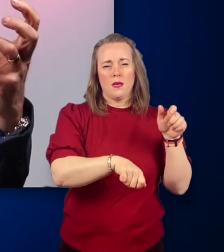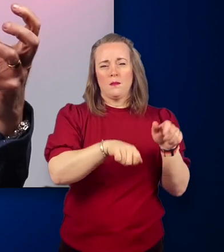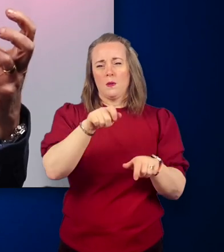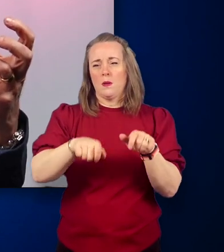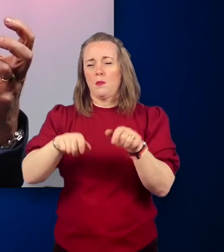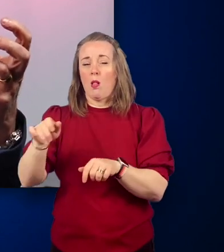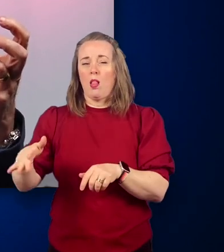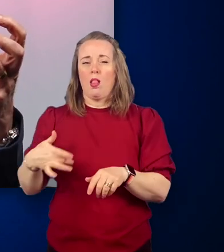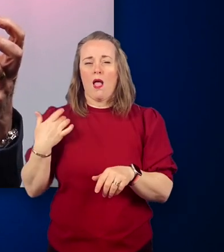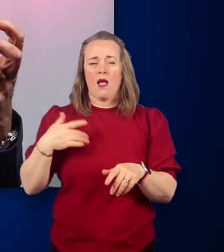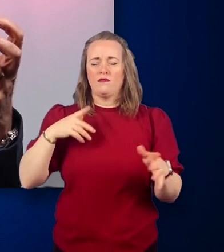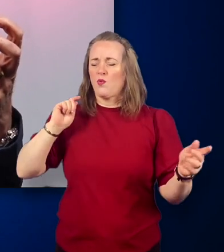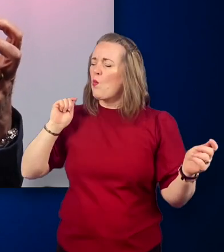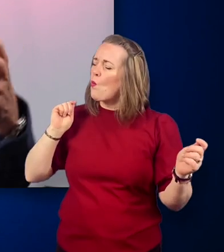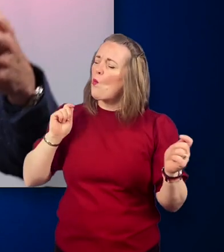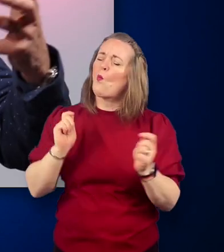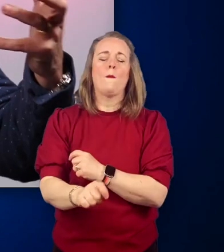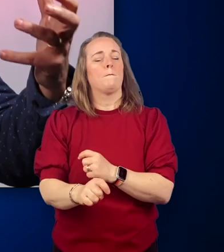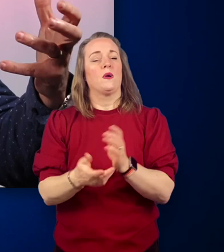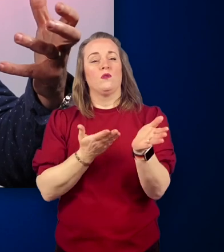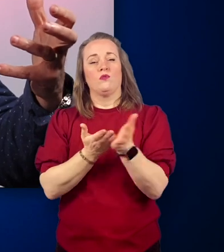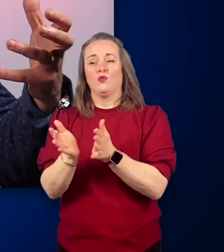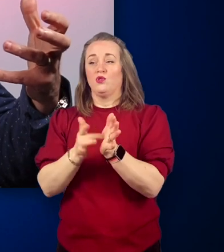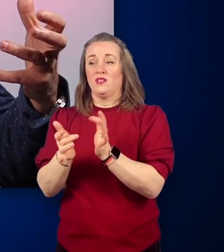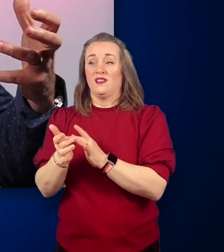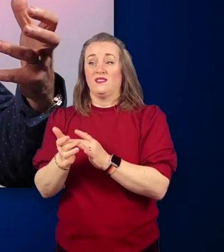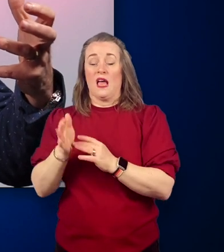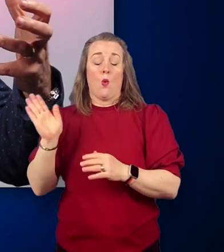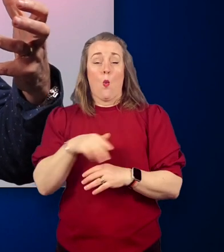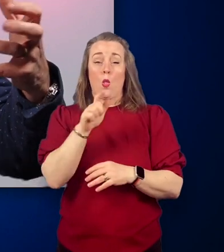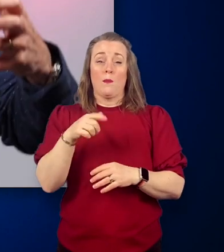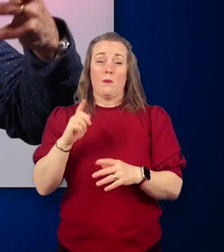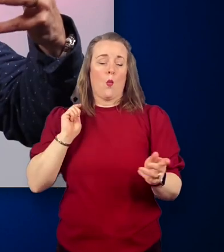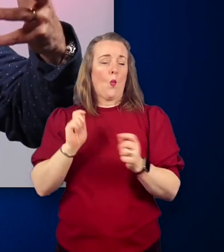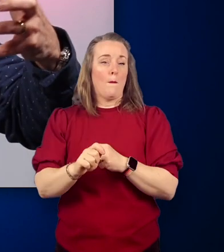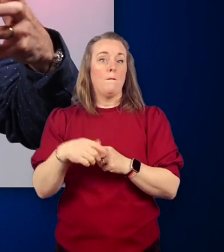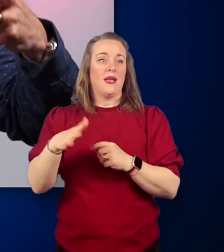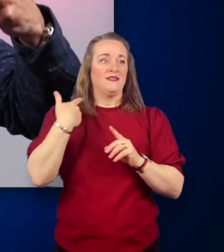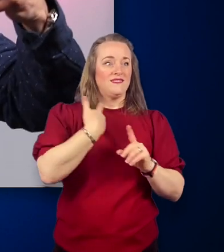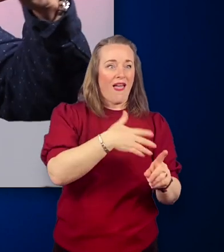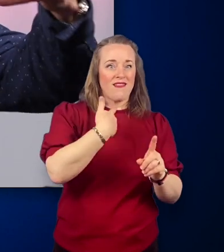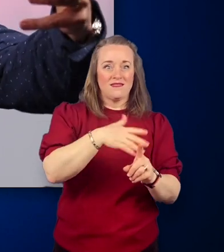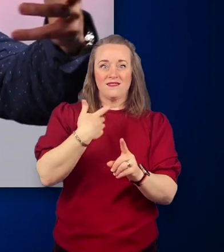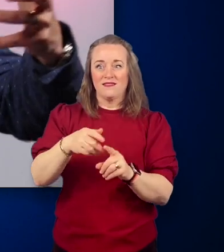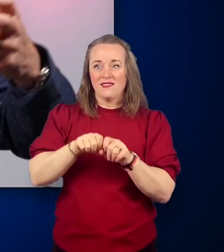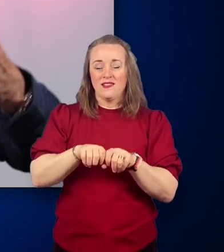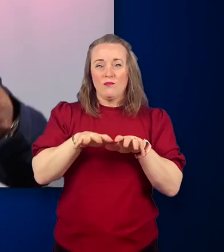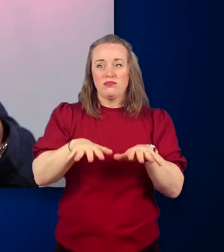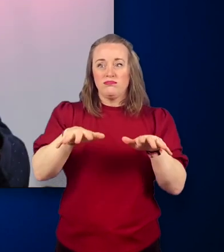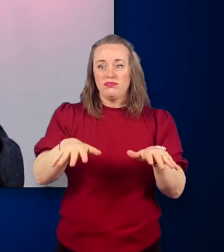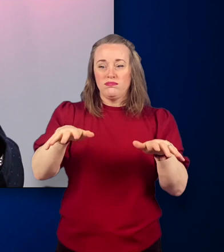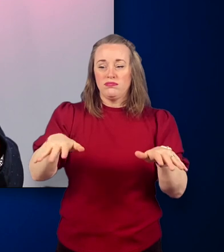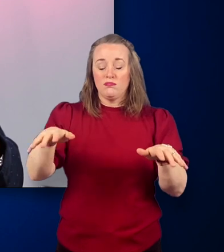has been transformed and they've been sent. And once they've been sent, they've just come alongside